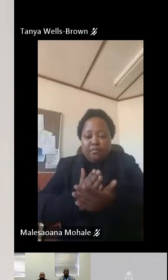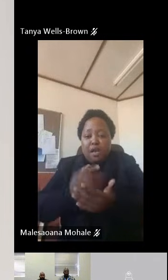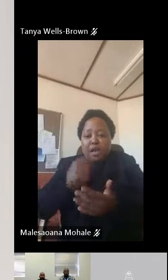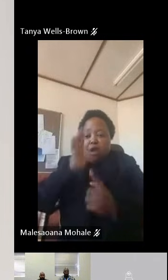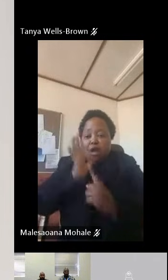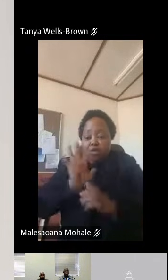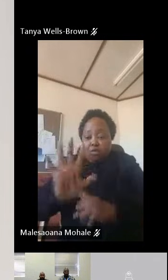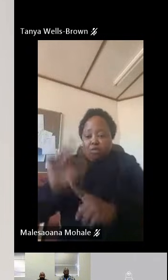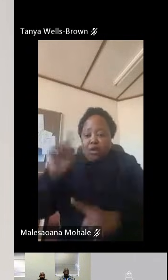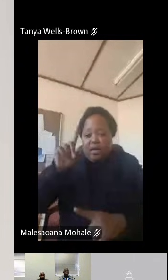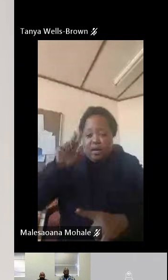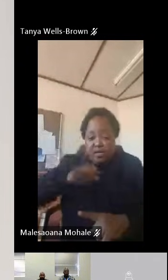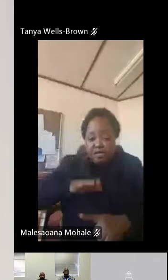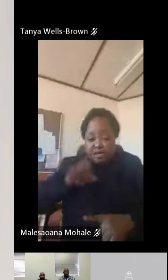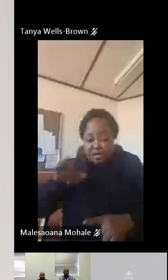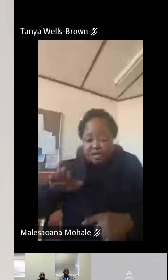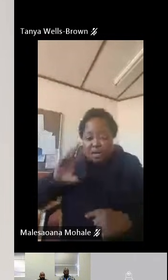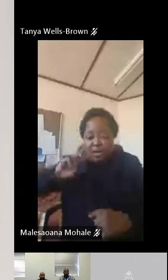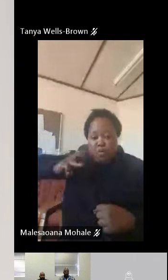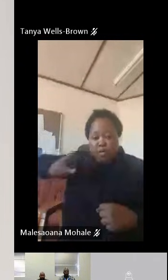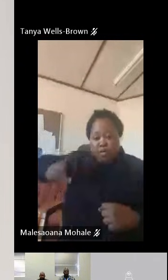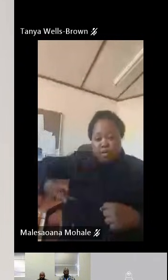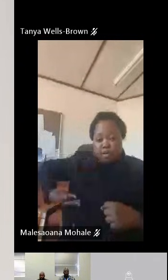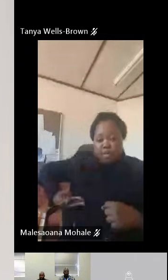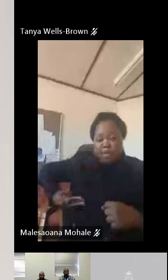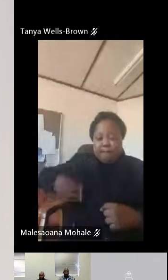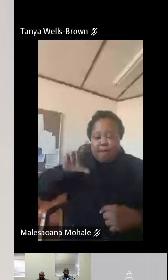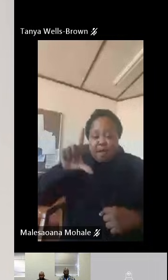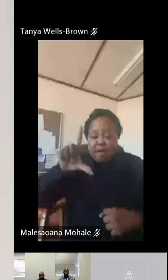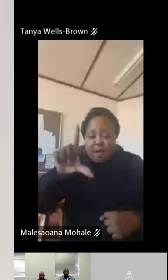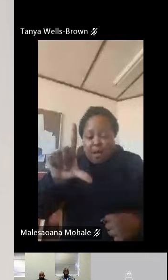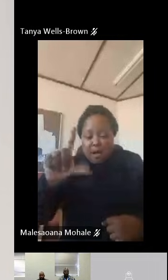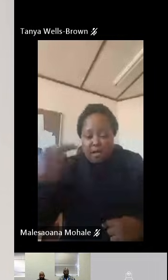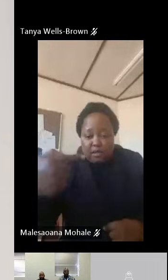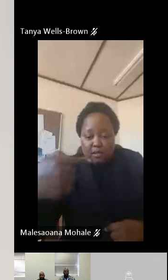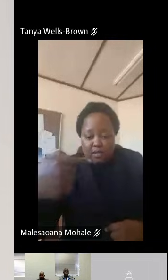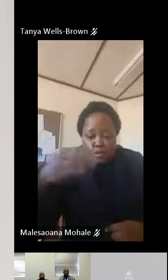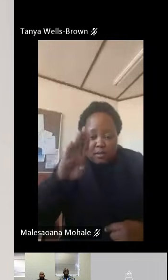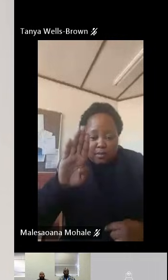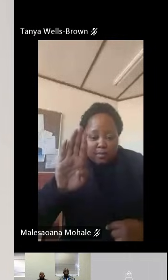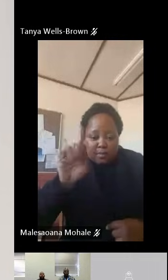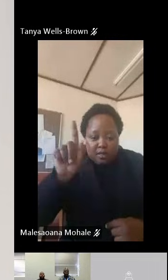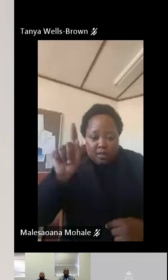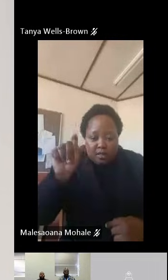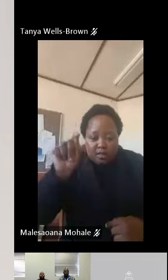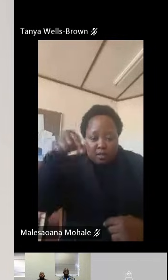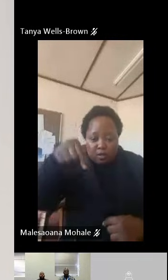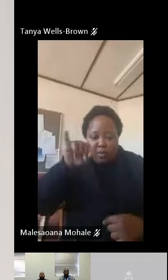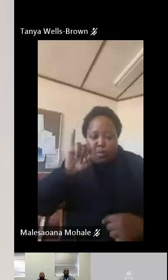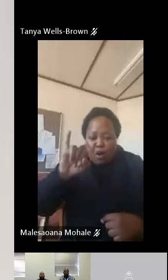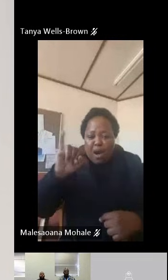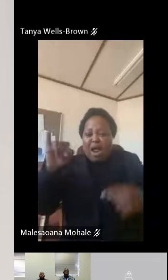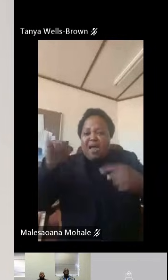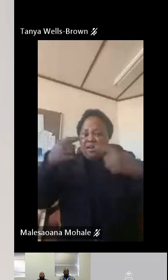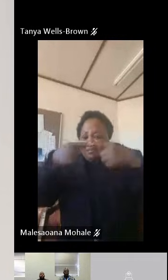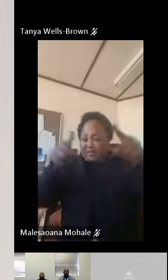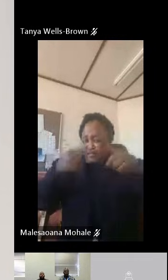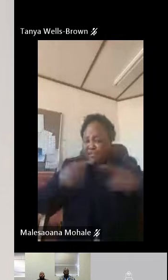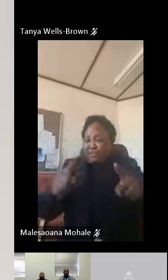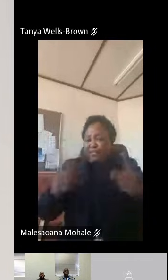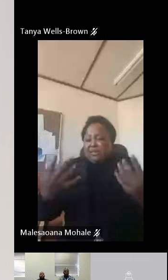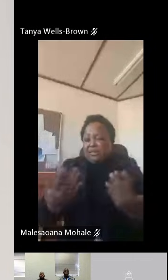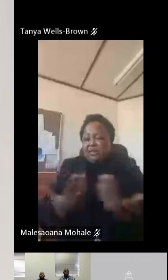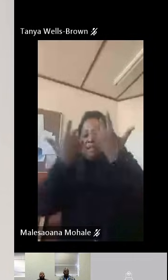children, women, LGBTQI plus community, they're having unique challenges. And when that interacts with disabilities, it